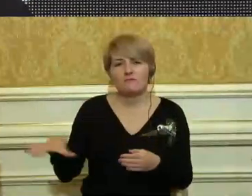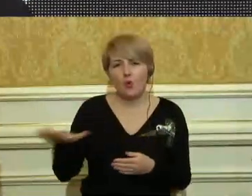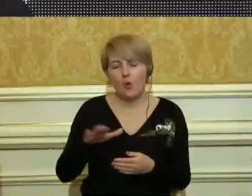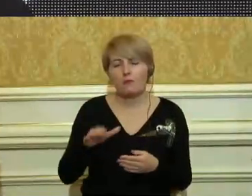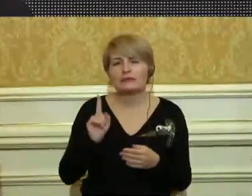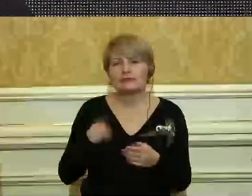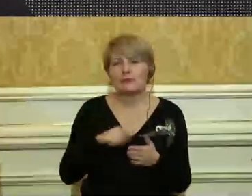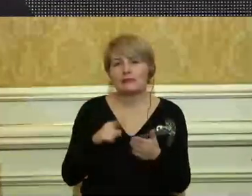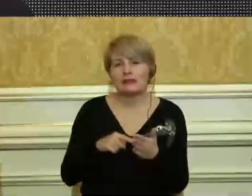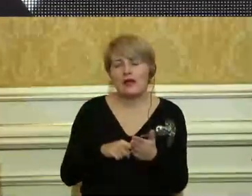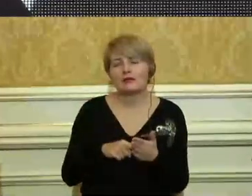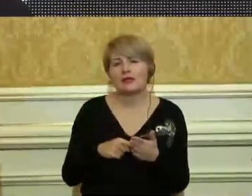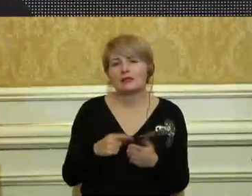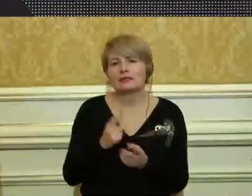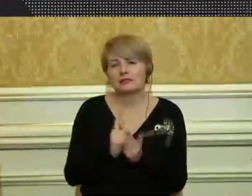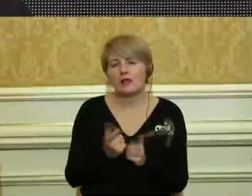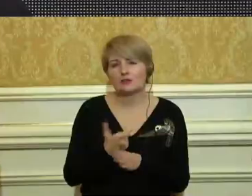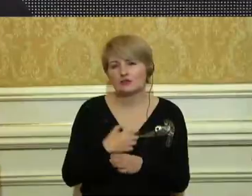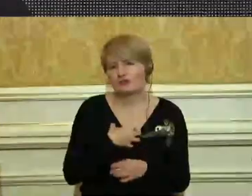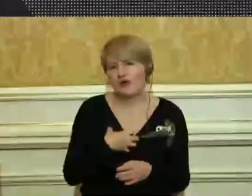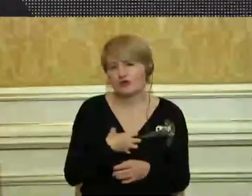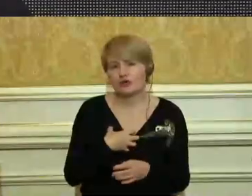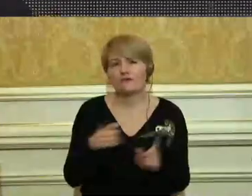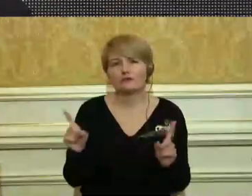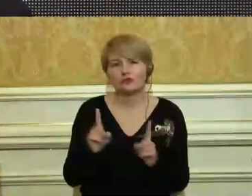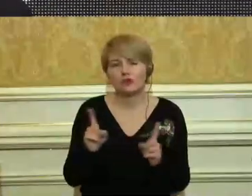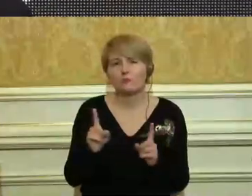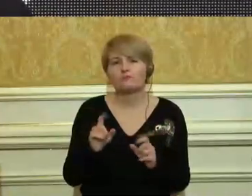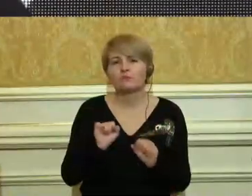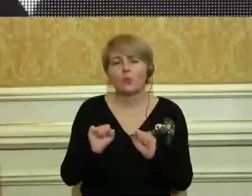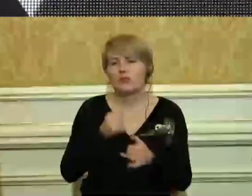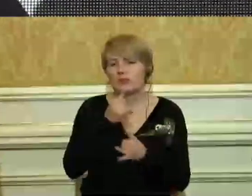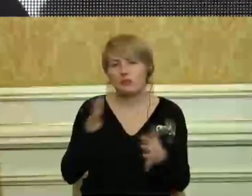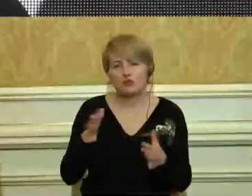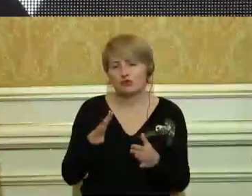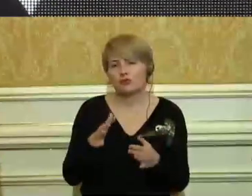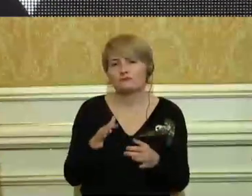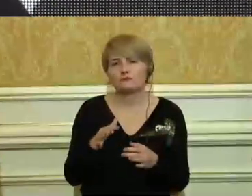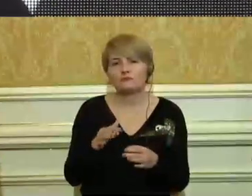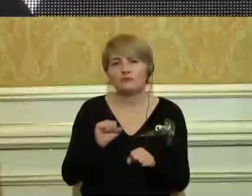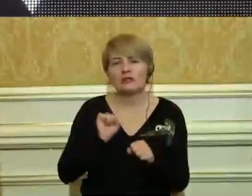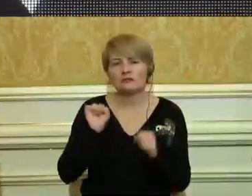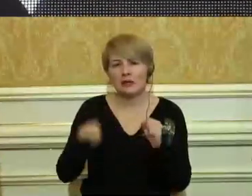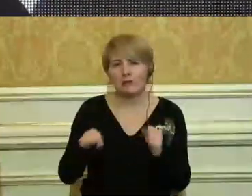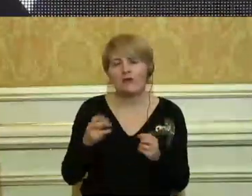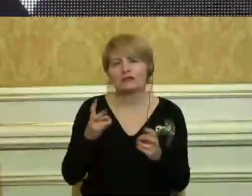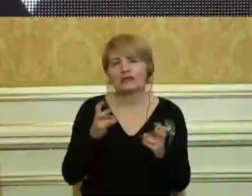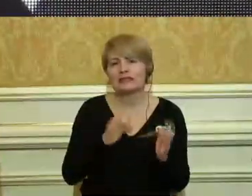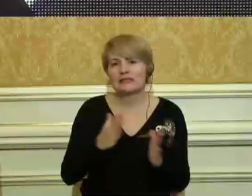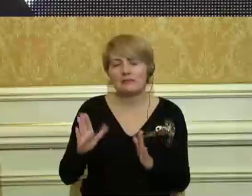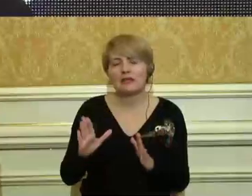issue that the governments are not able to deal with. Especially in Central and Eastern Europe, we have